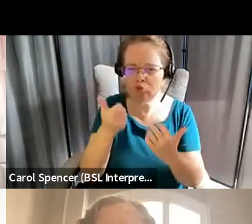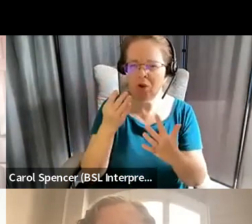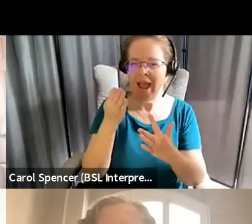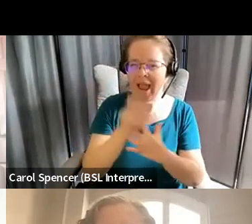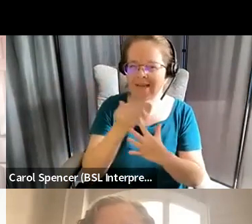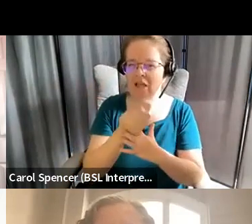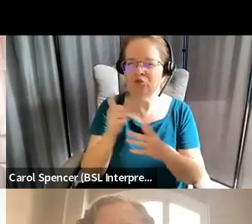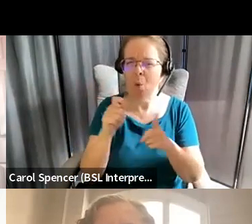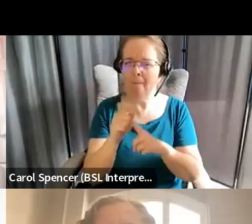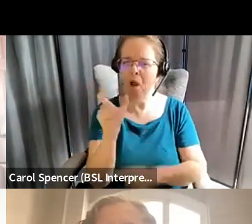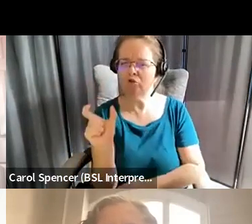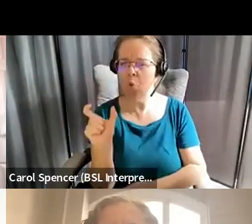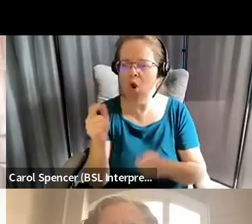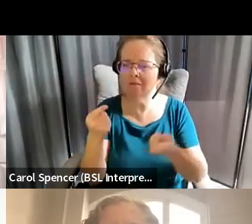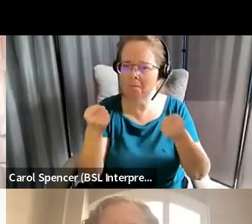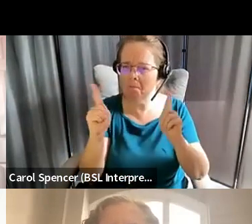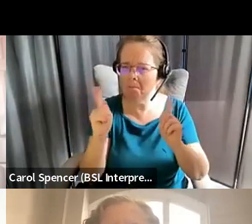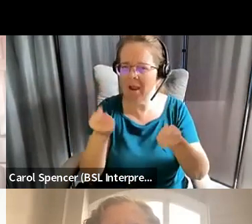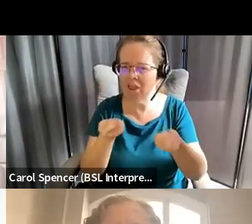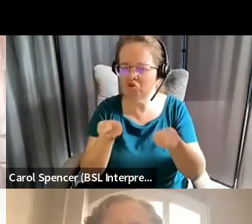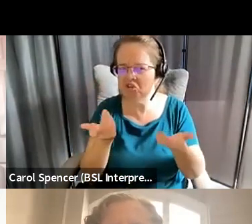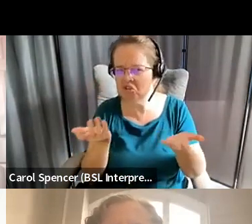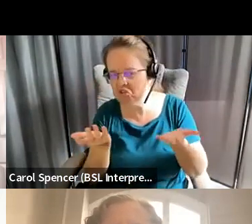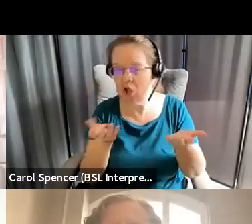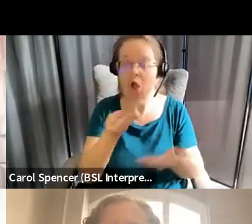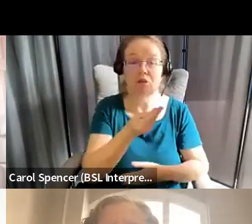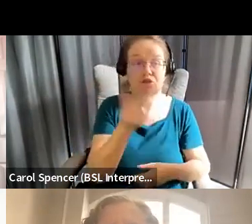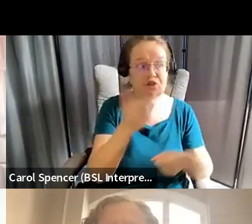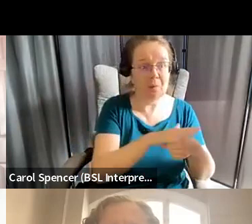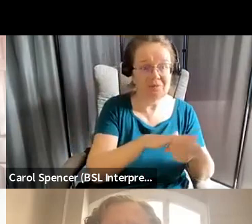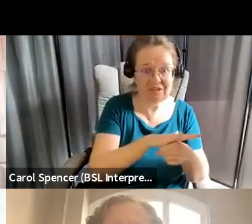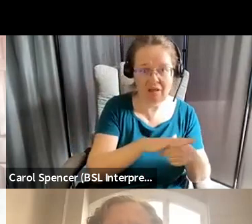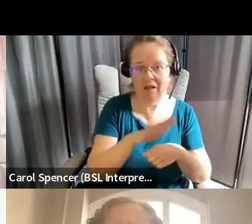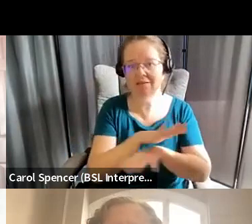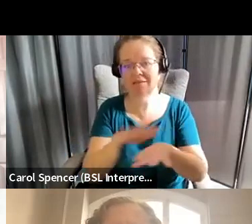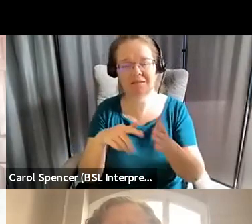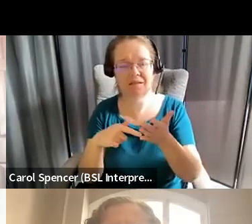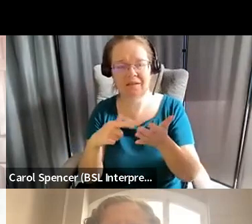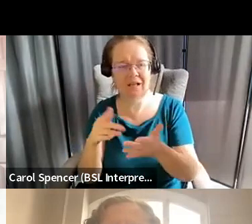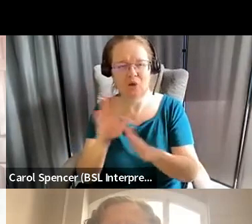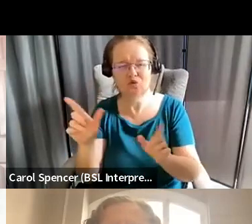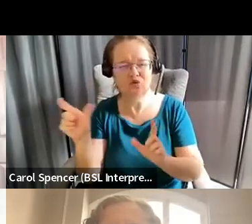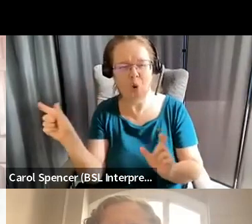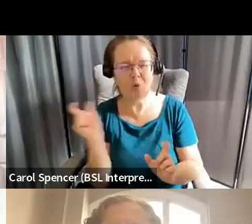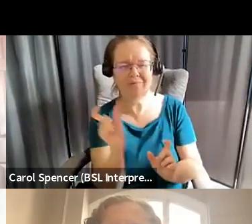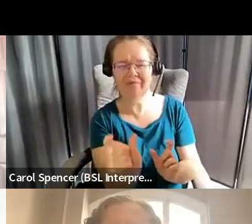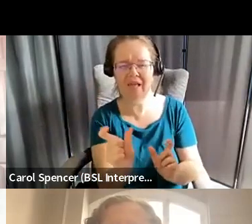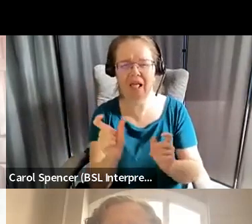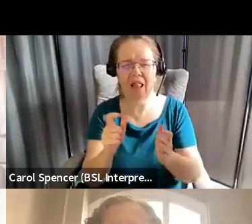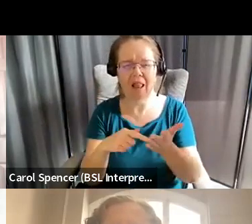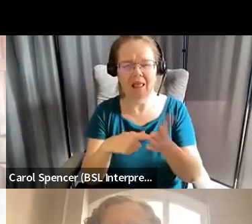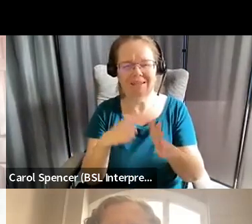password managers. But I think obviously with some sites, if they don't tag the input field for the password correctly in the